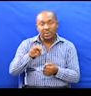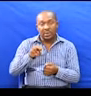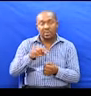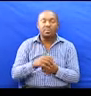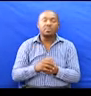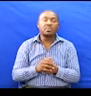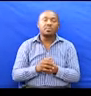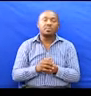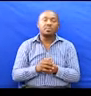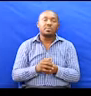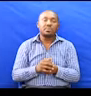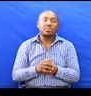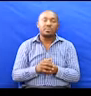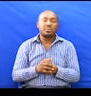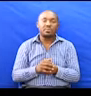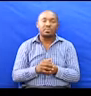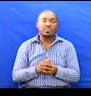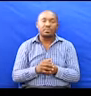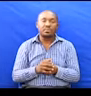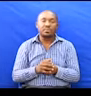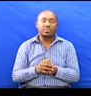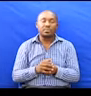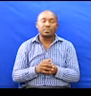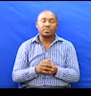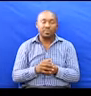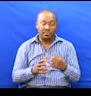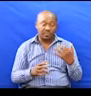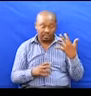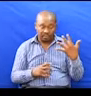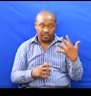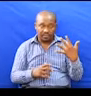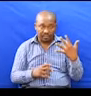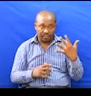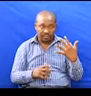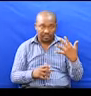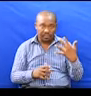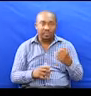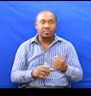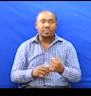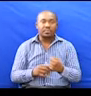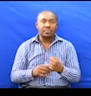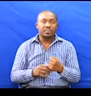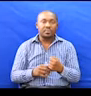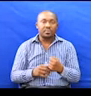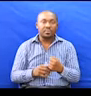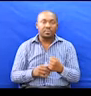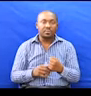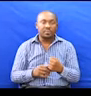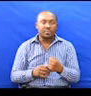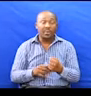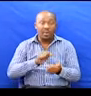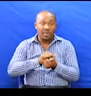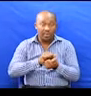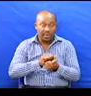but not in organic solvent. The third one, they undergo what? denaturation. They are destroyed